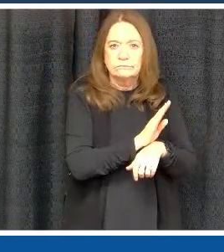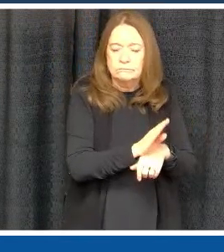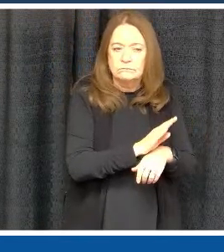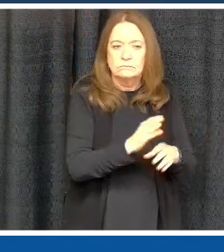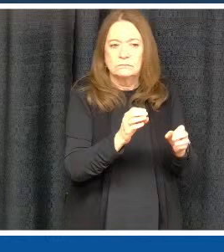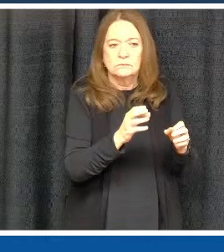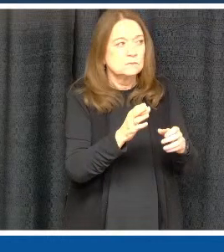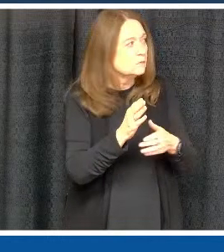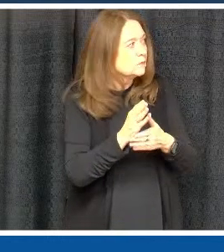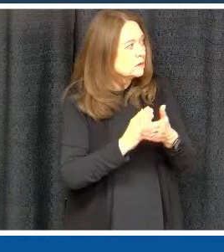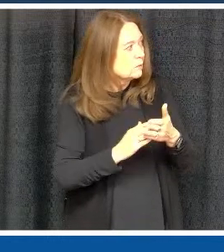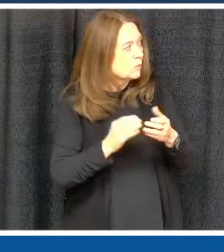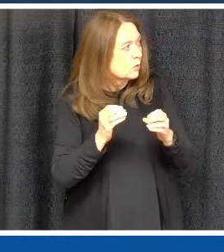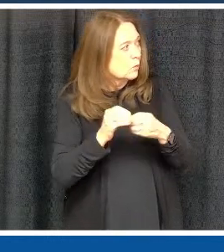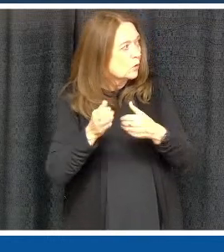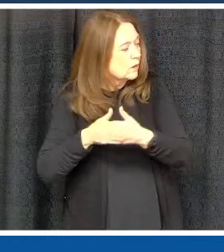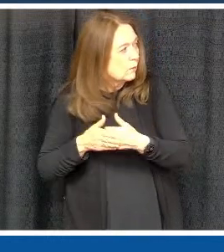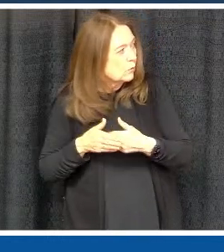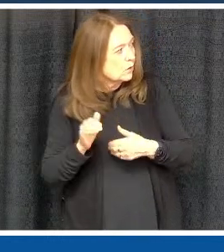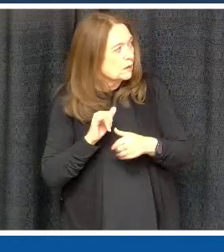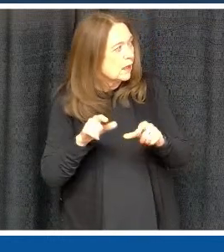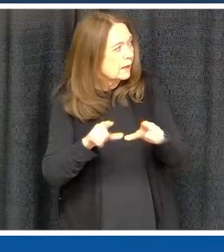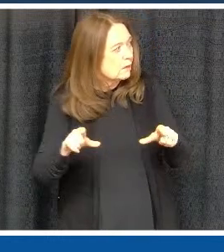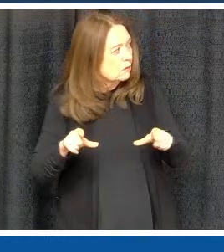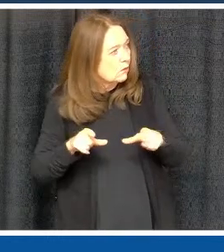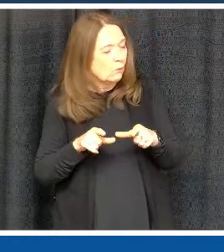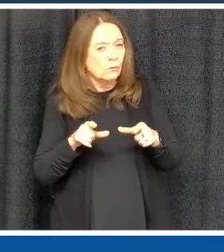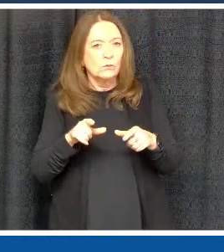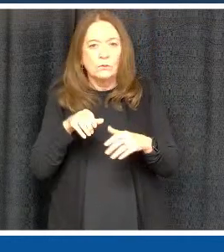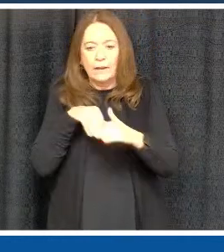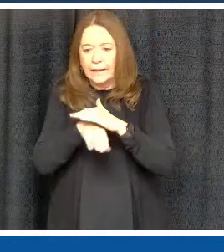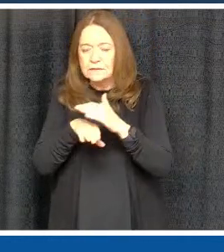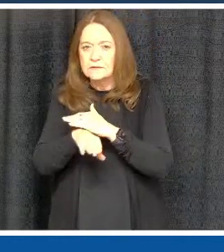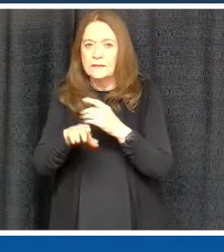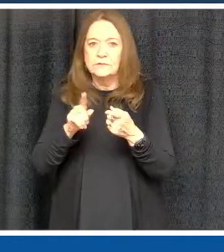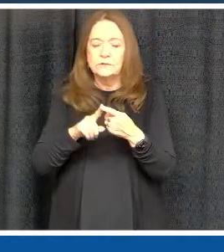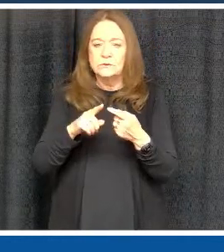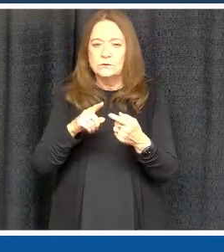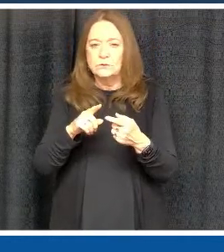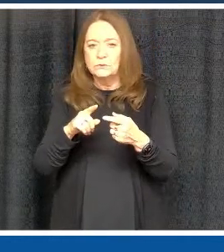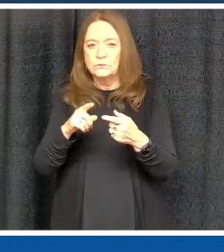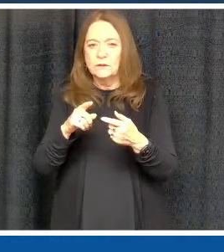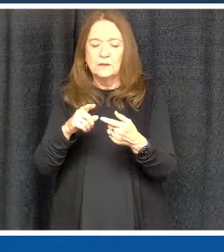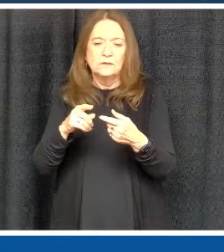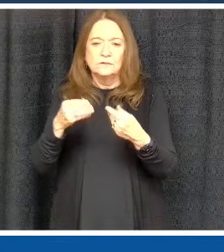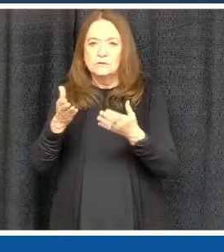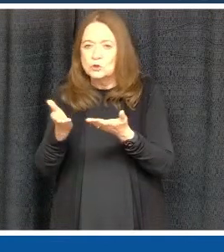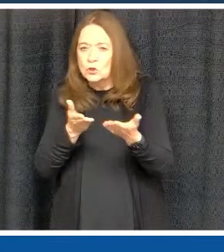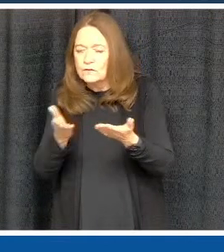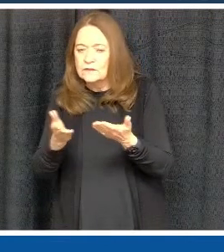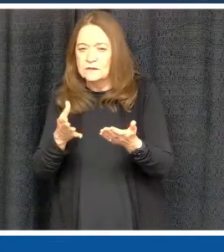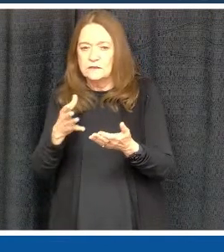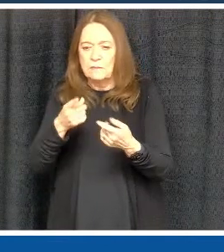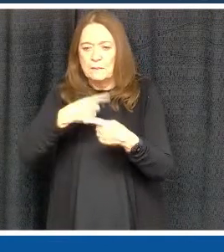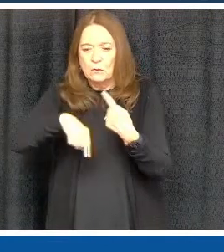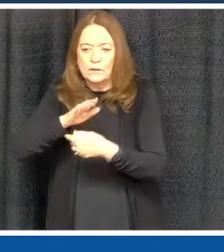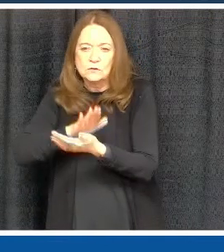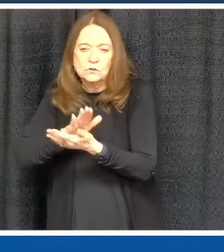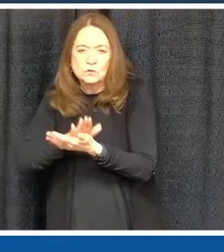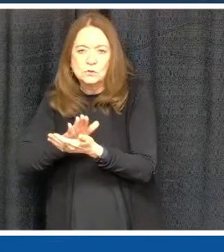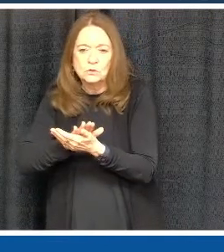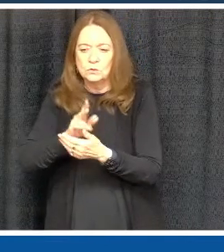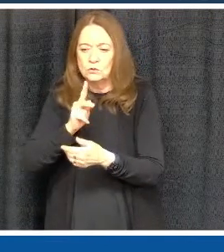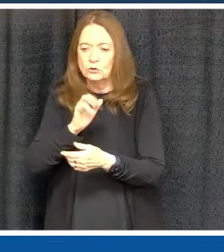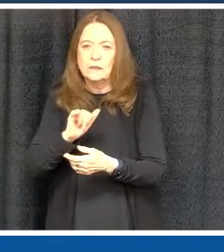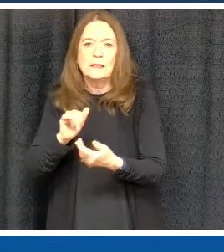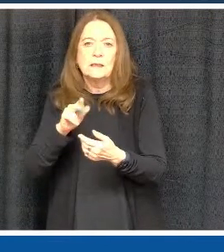neighborhood based. Things like local access to goods and services, maybe around schools, maybe around key bus stops.